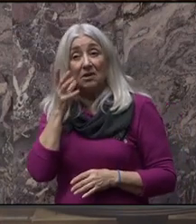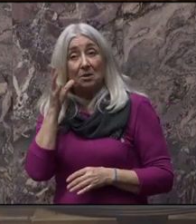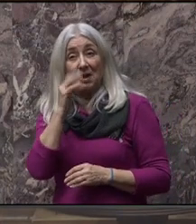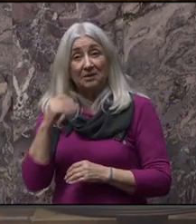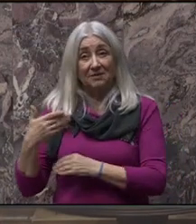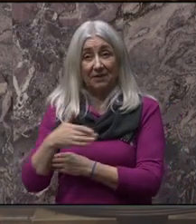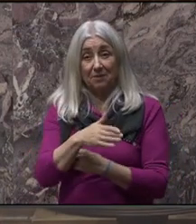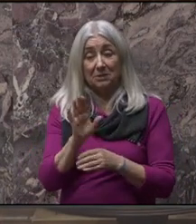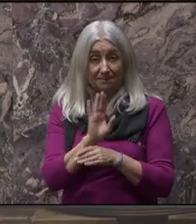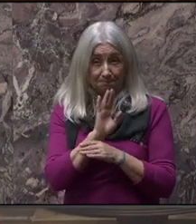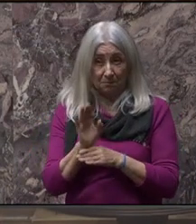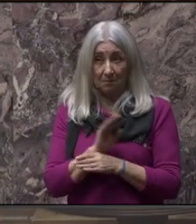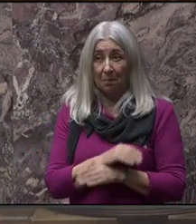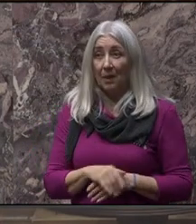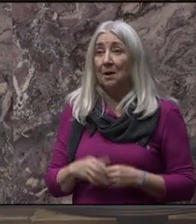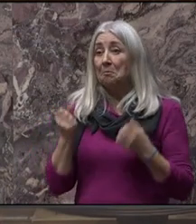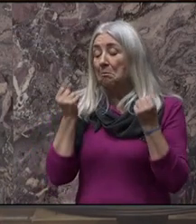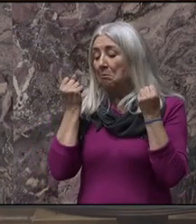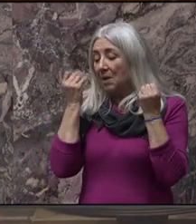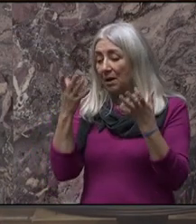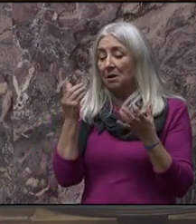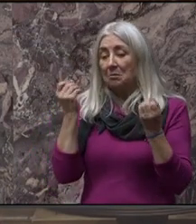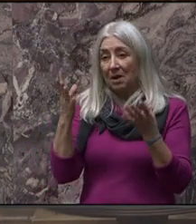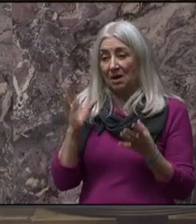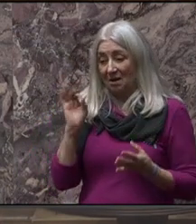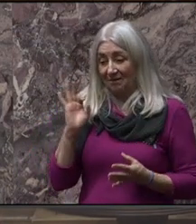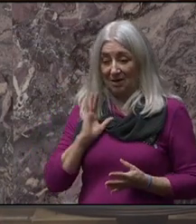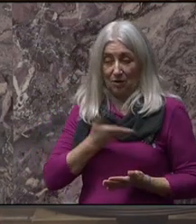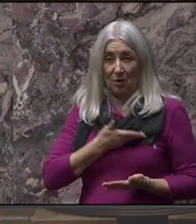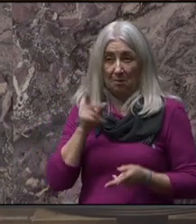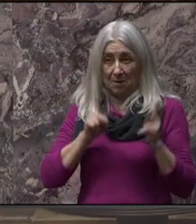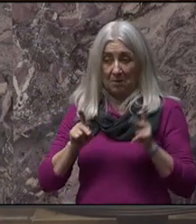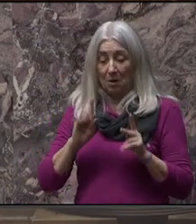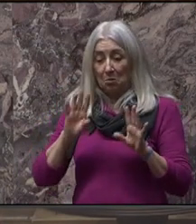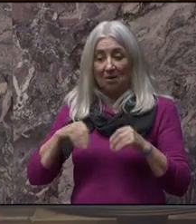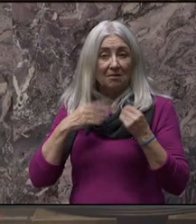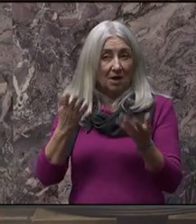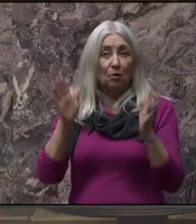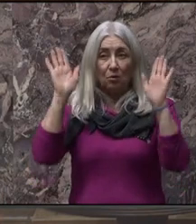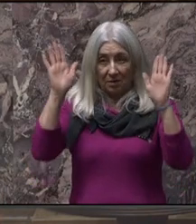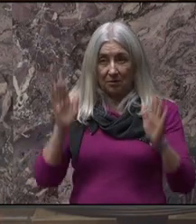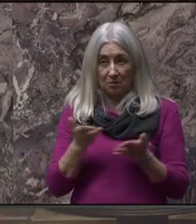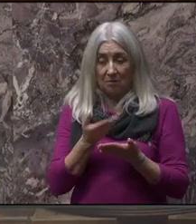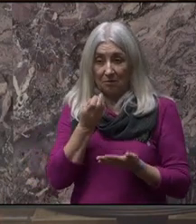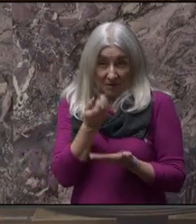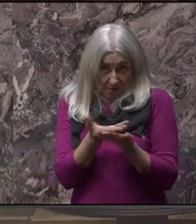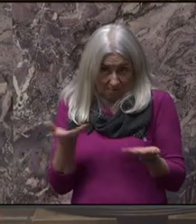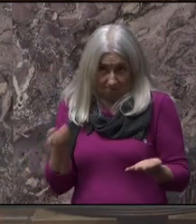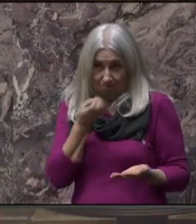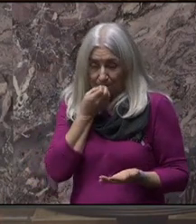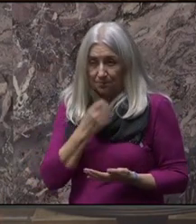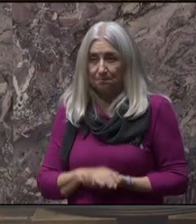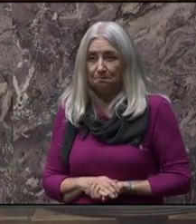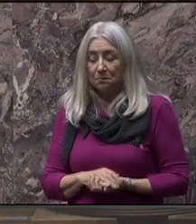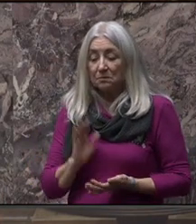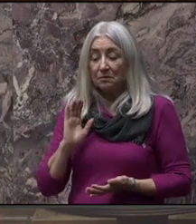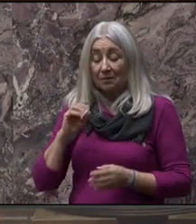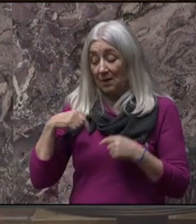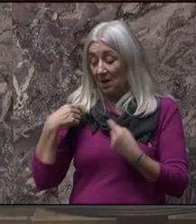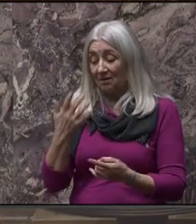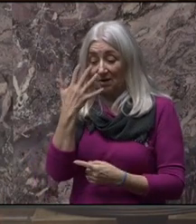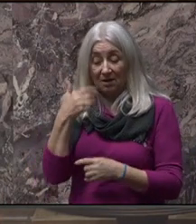Columbians stand proud as provider of the world's best products. In 5 years, your government has focused